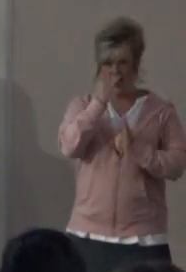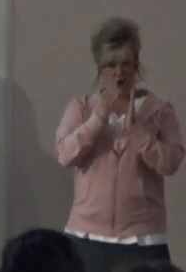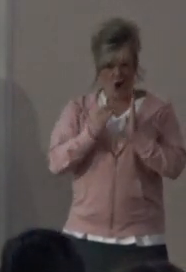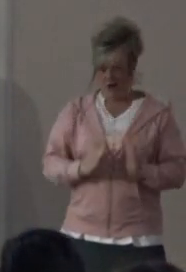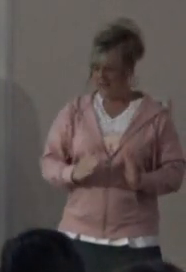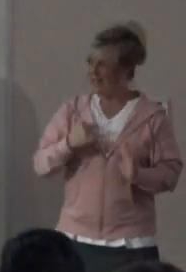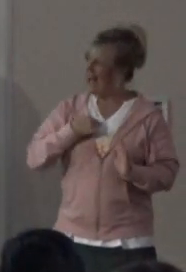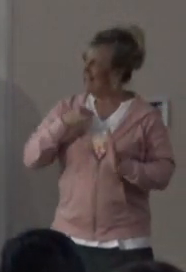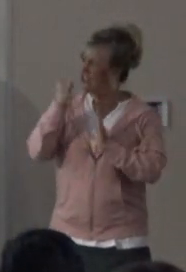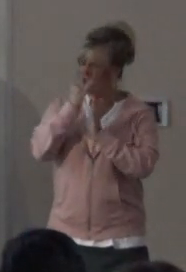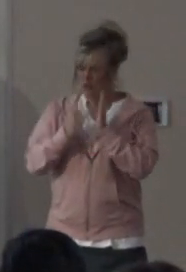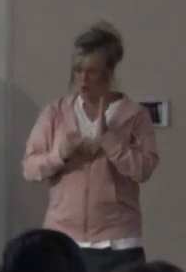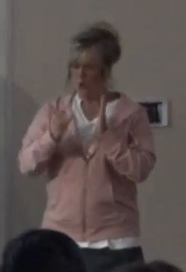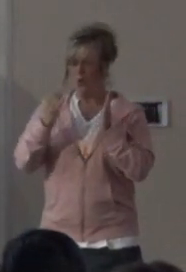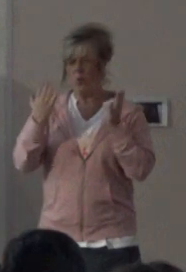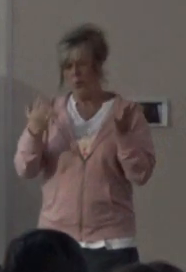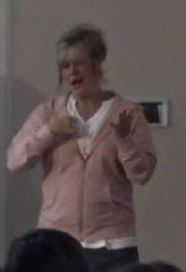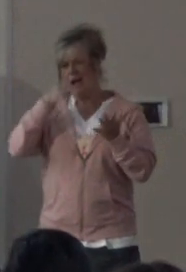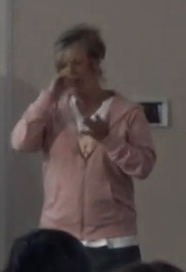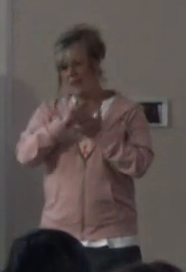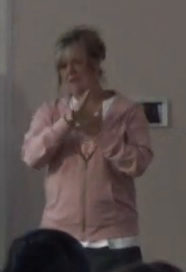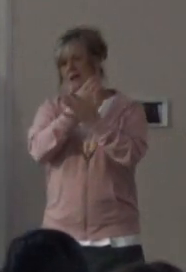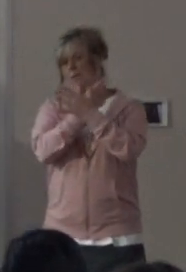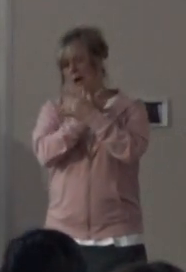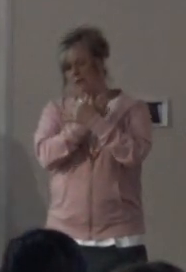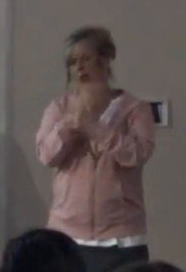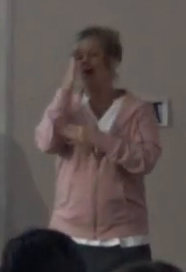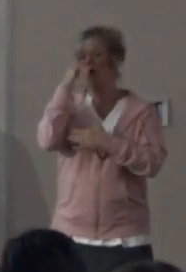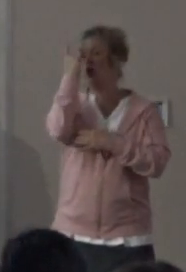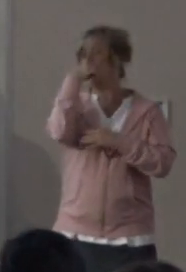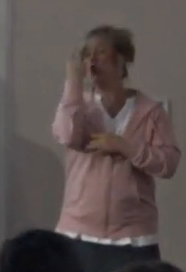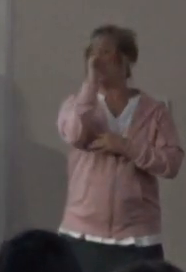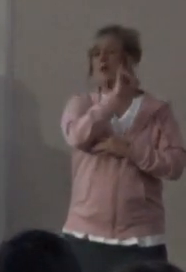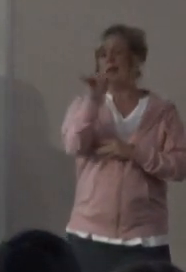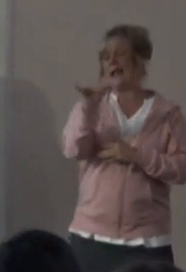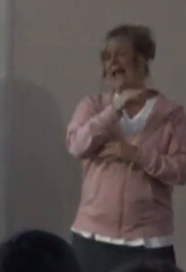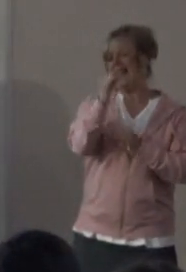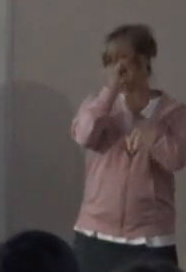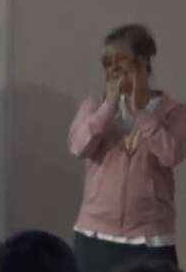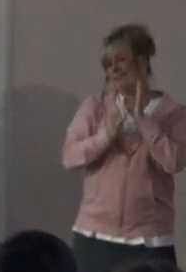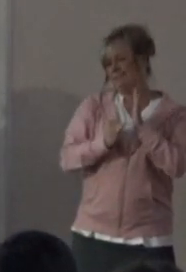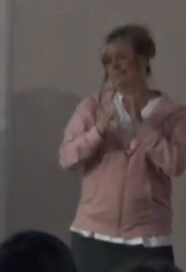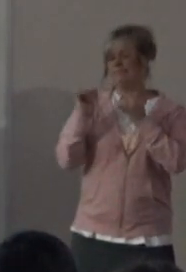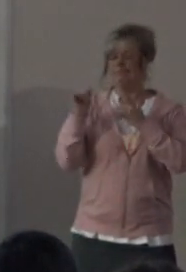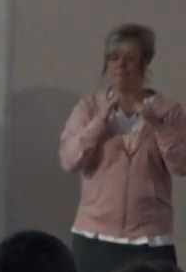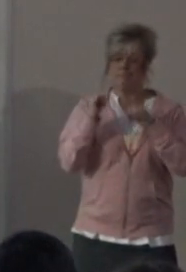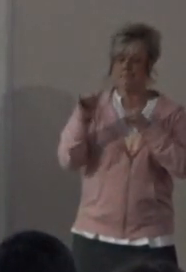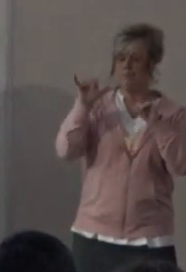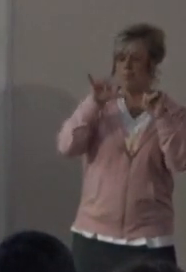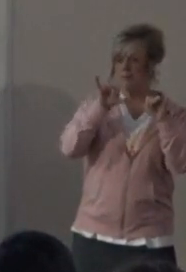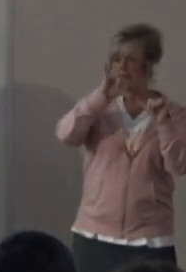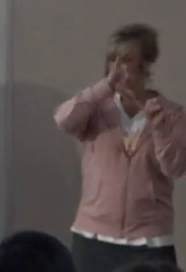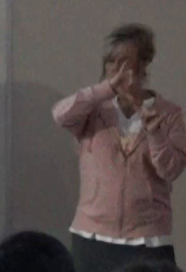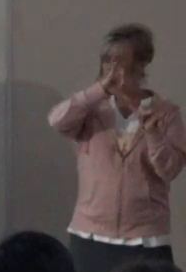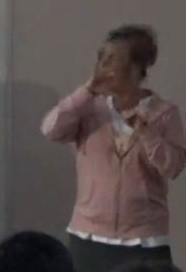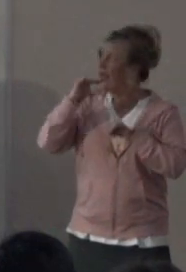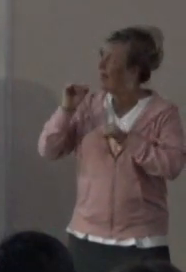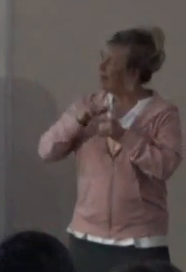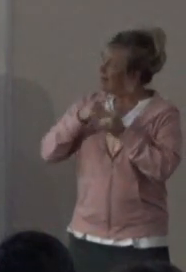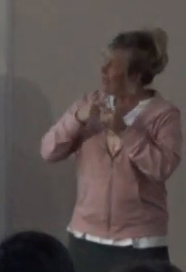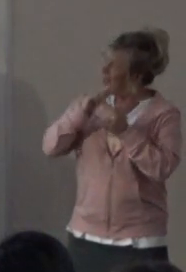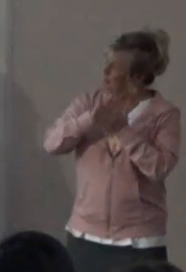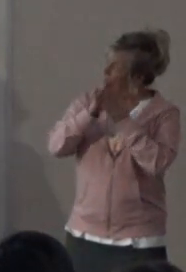I literally just drew what I kind of thought a butterfly wing would look like and just sketched around it and measured it up. And that turned